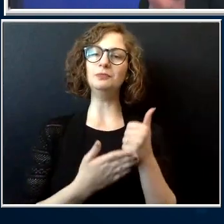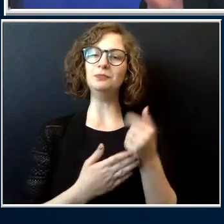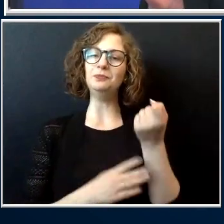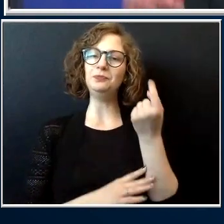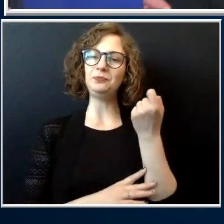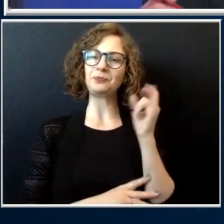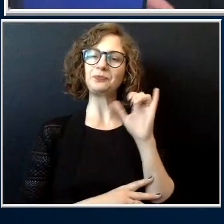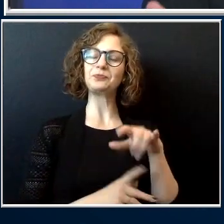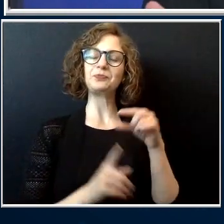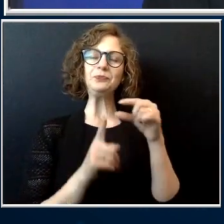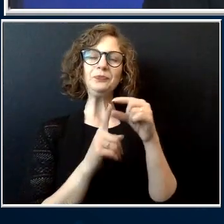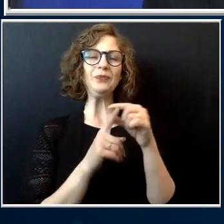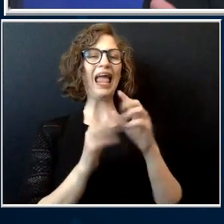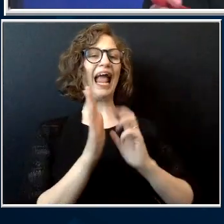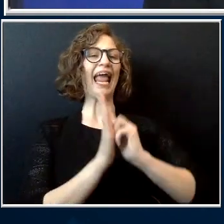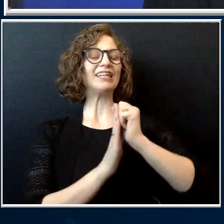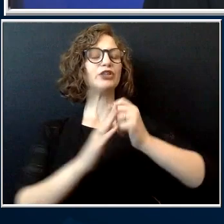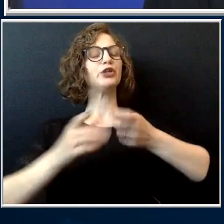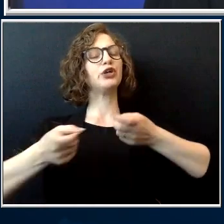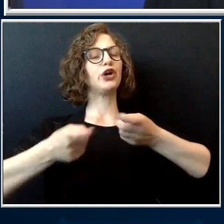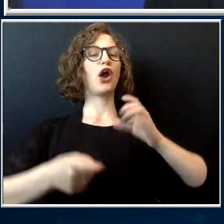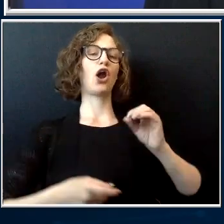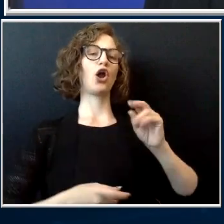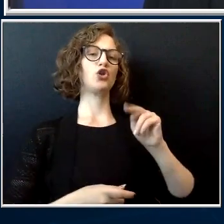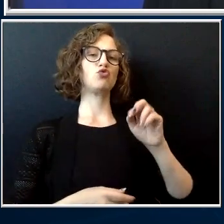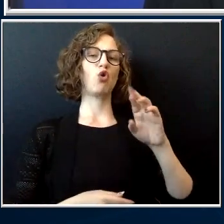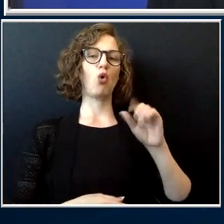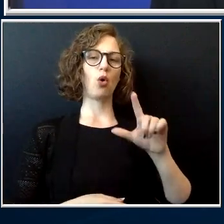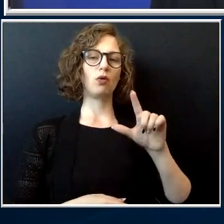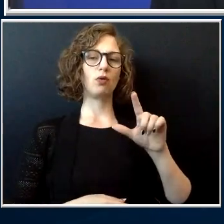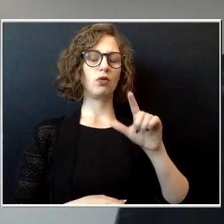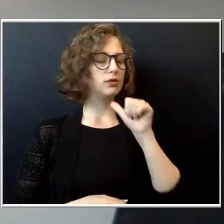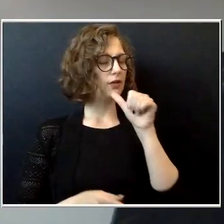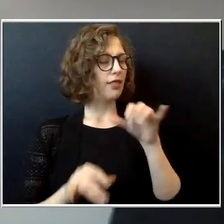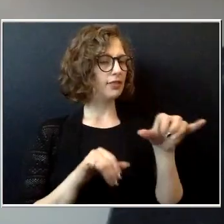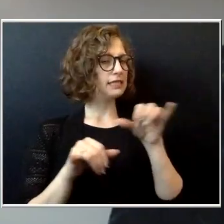And it's not exactly the same thing as cancer prevention, correct?